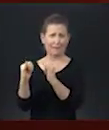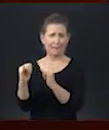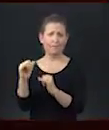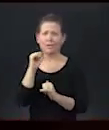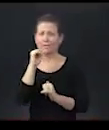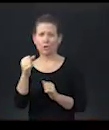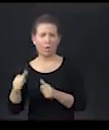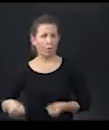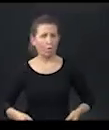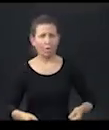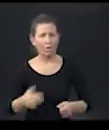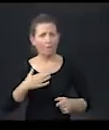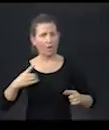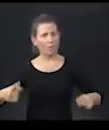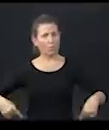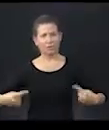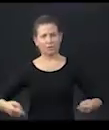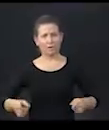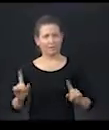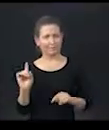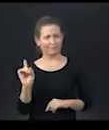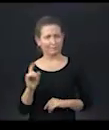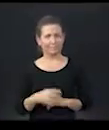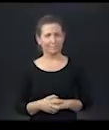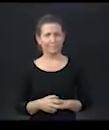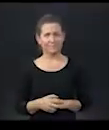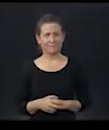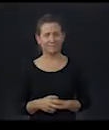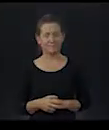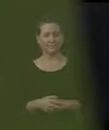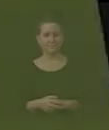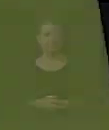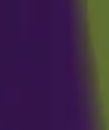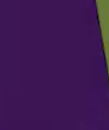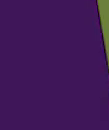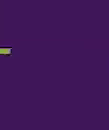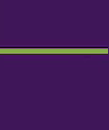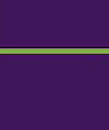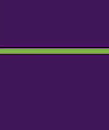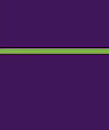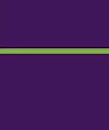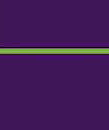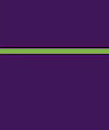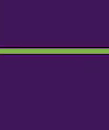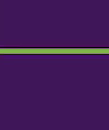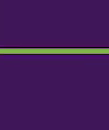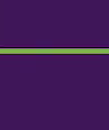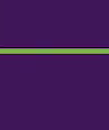Thank you.